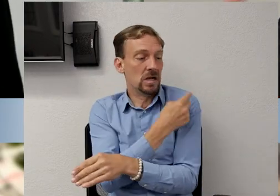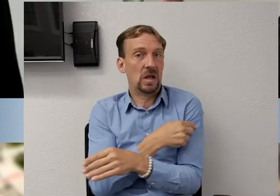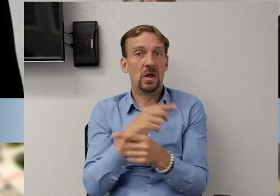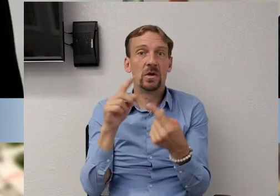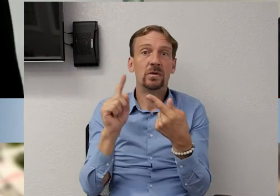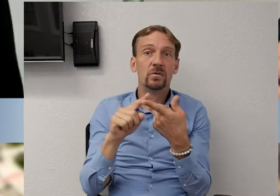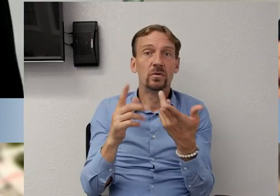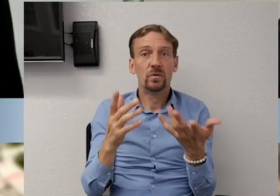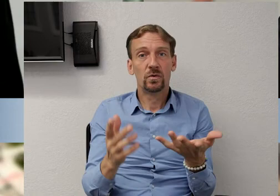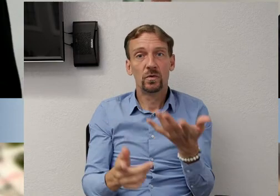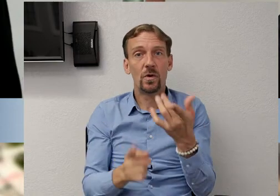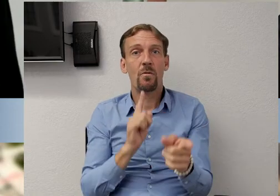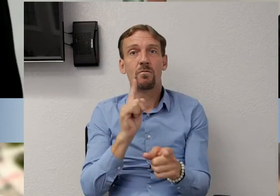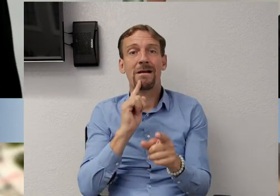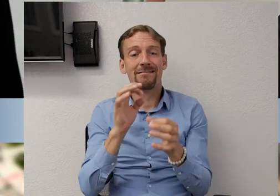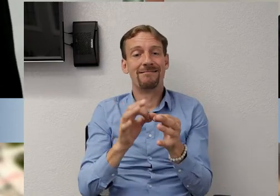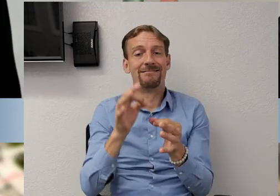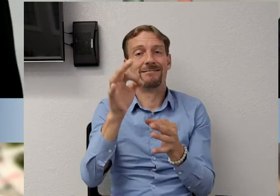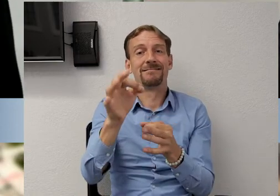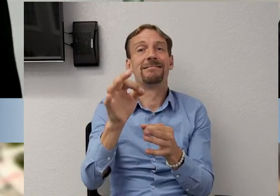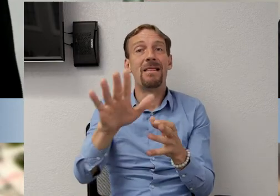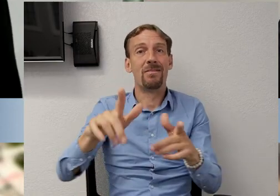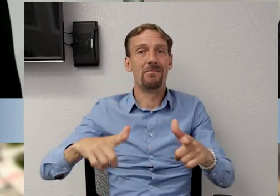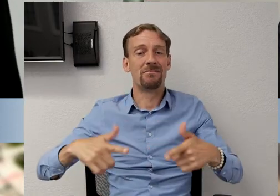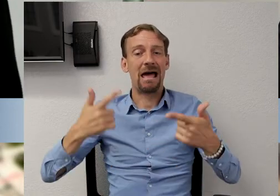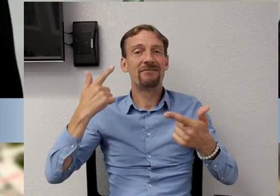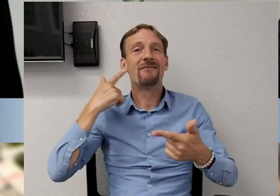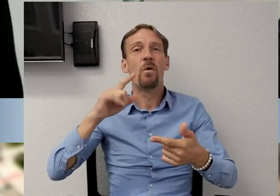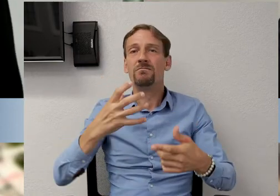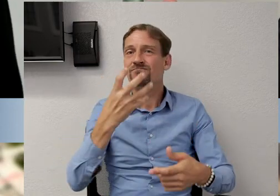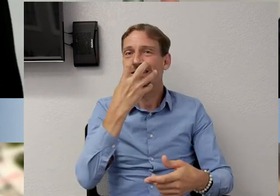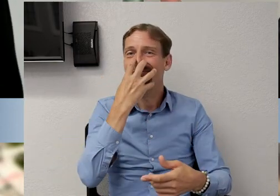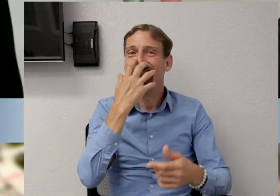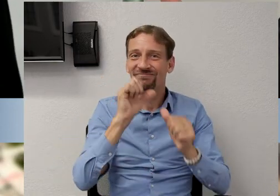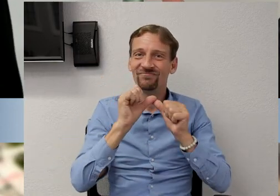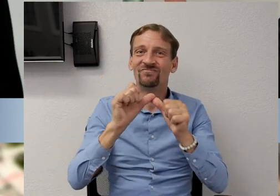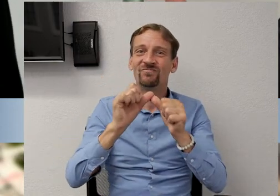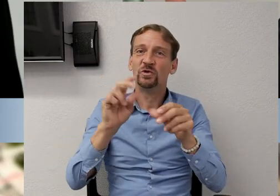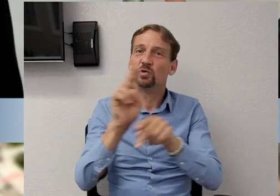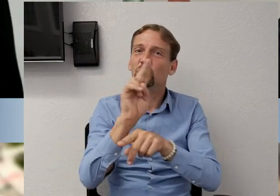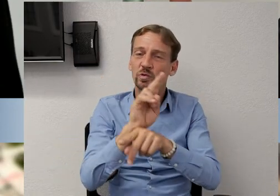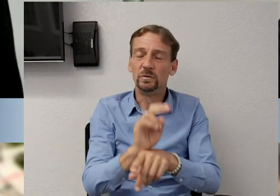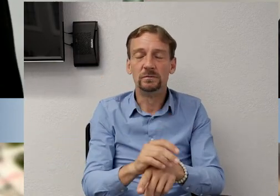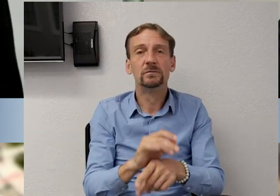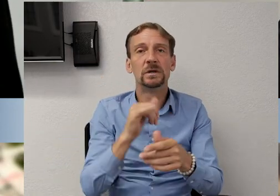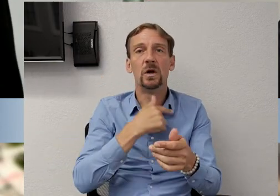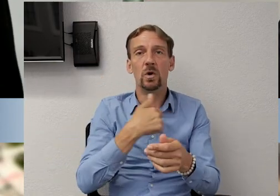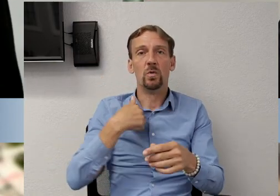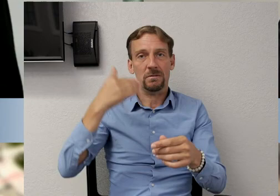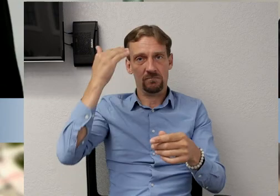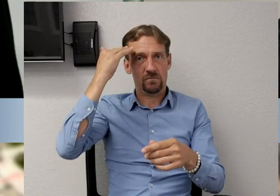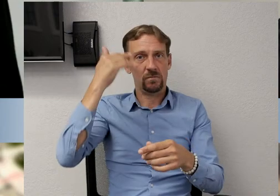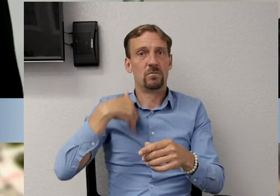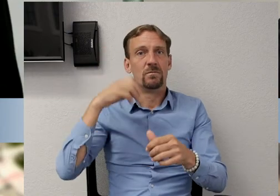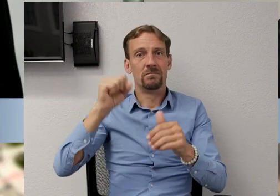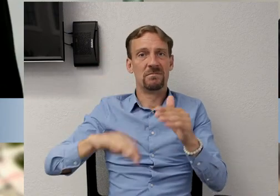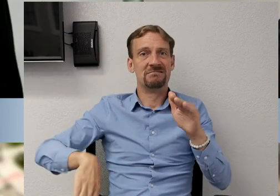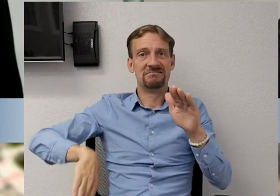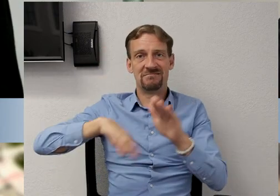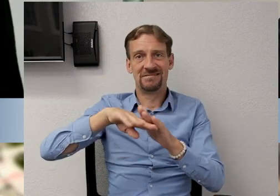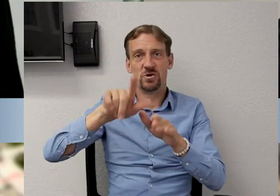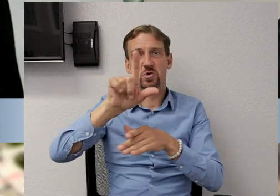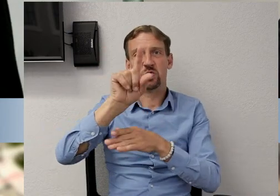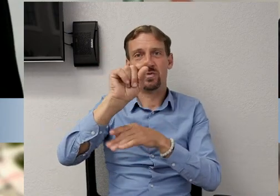again extend the useful life. And we've been told that these can be decontaminated up to 20